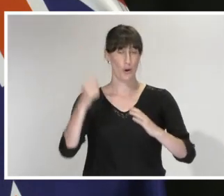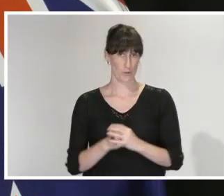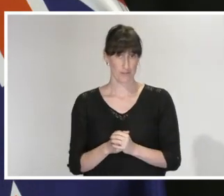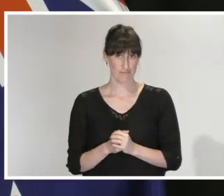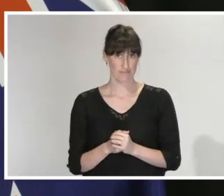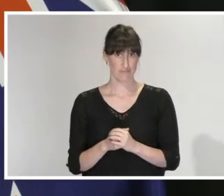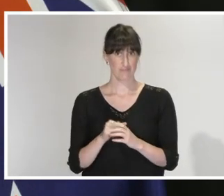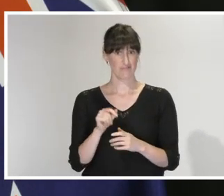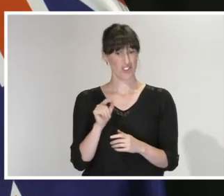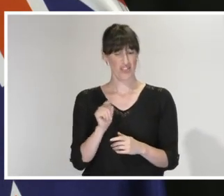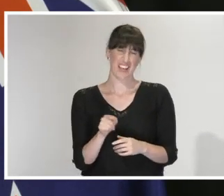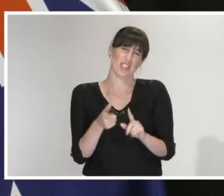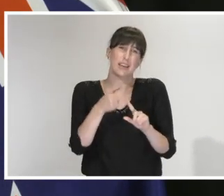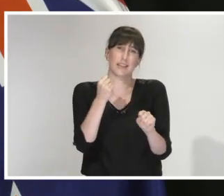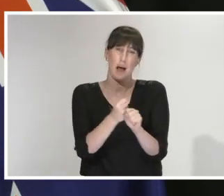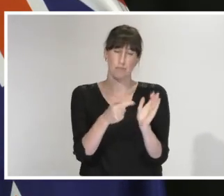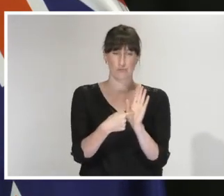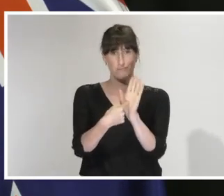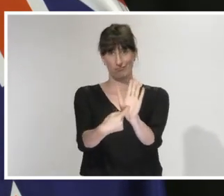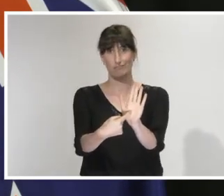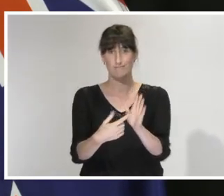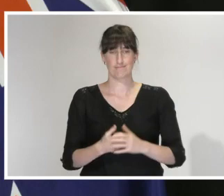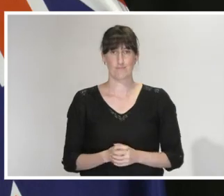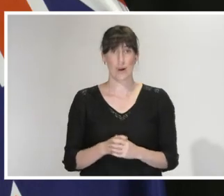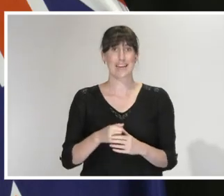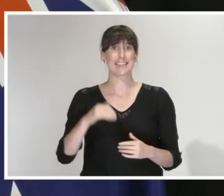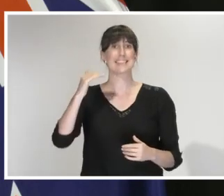getting one of the packs for senior primary school.